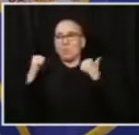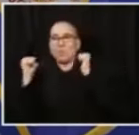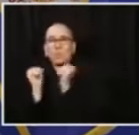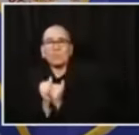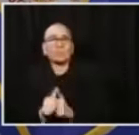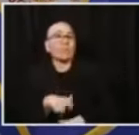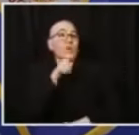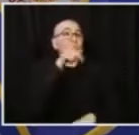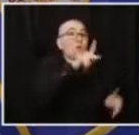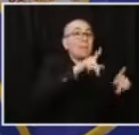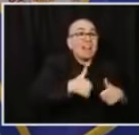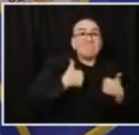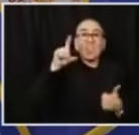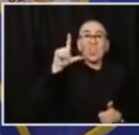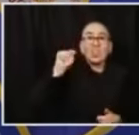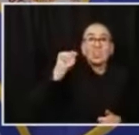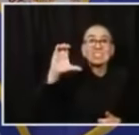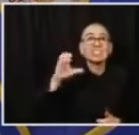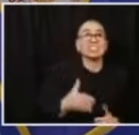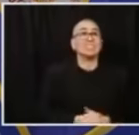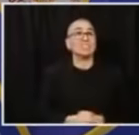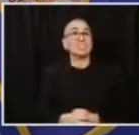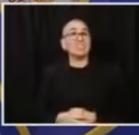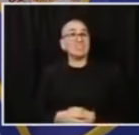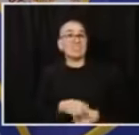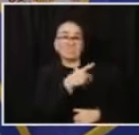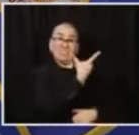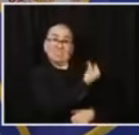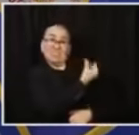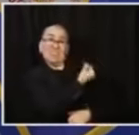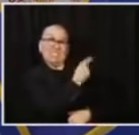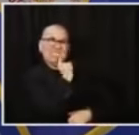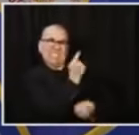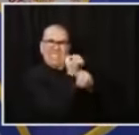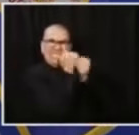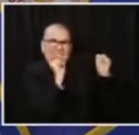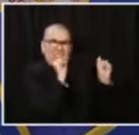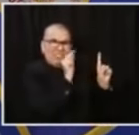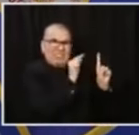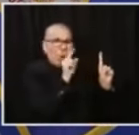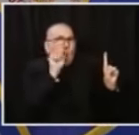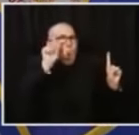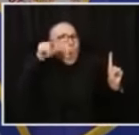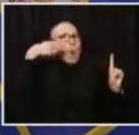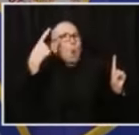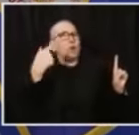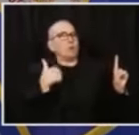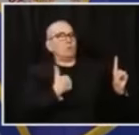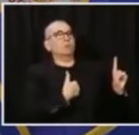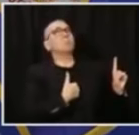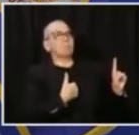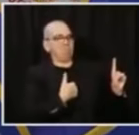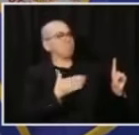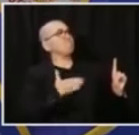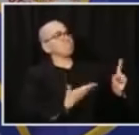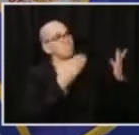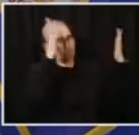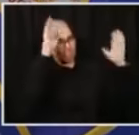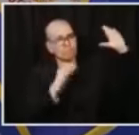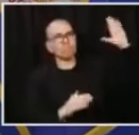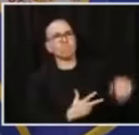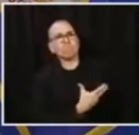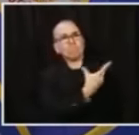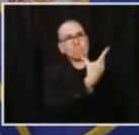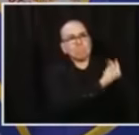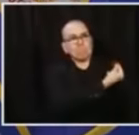only beneficial to all people when we come together, get vaccinated, and build community protection to help mitigate this